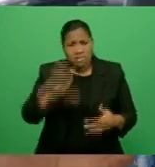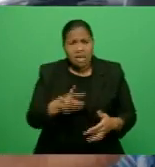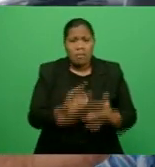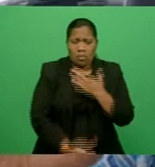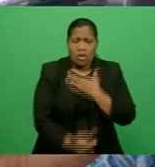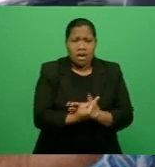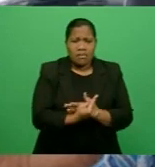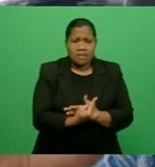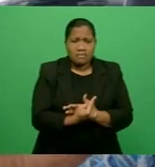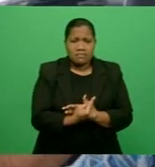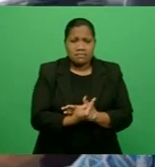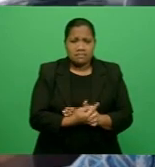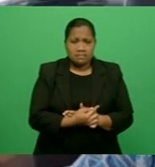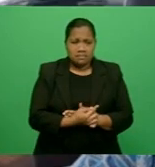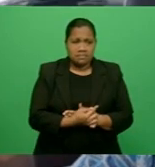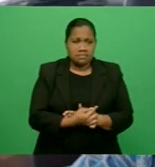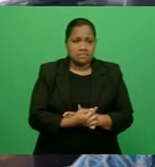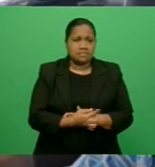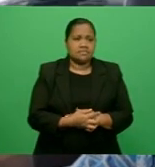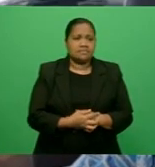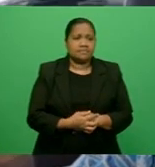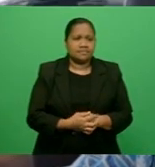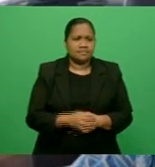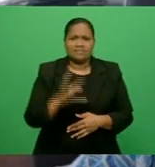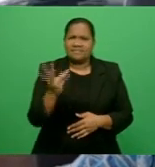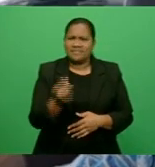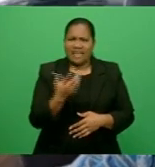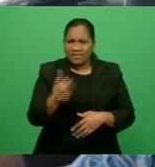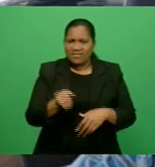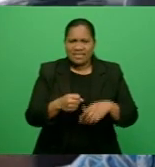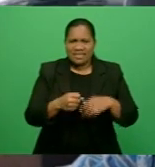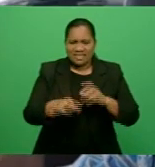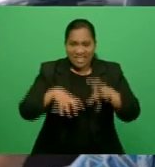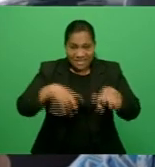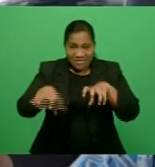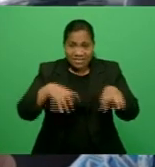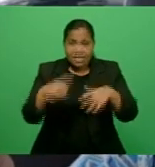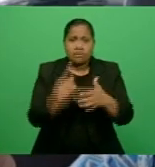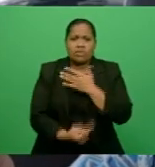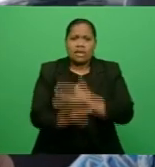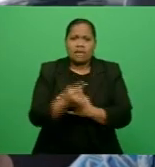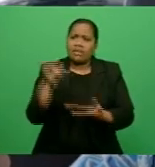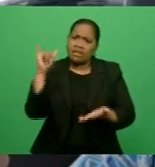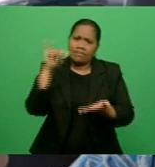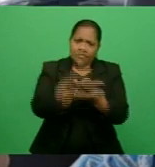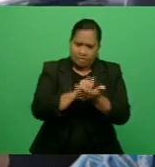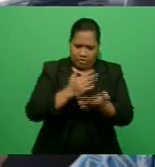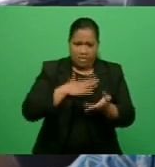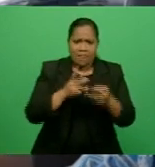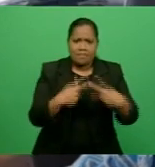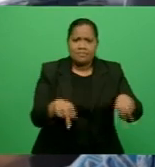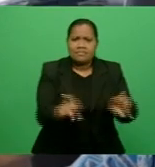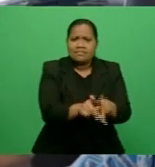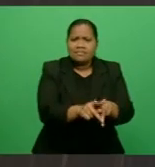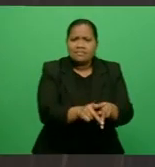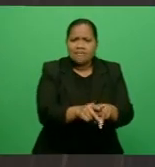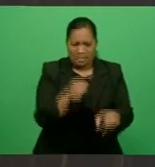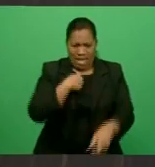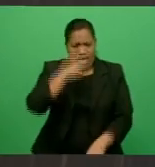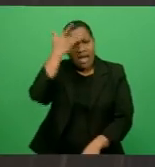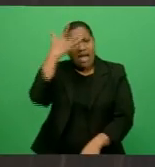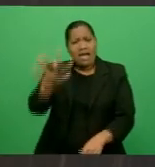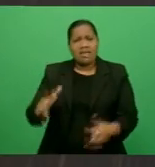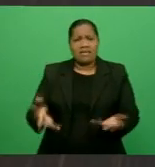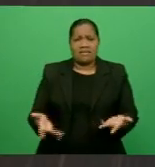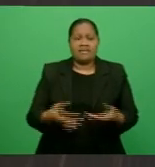cross-bay amphibious exercise and landed on my estate without my knowledge.